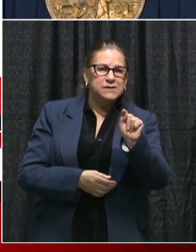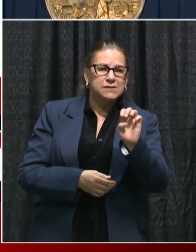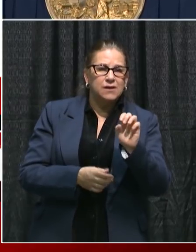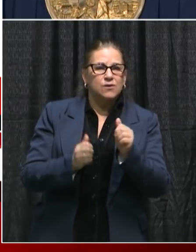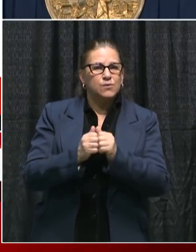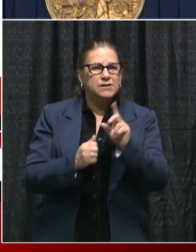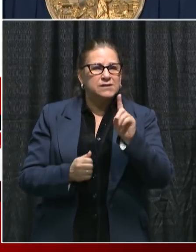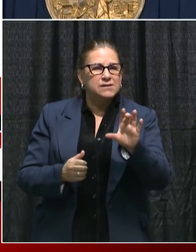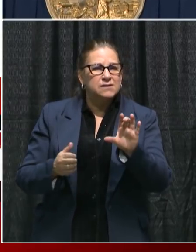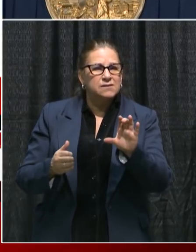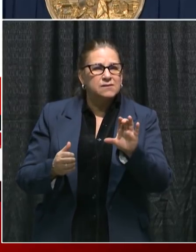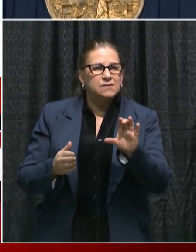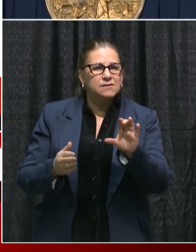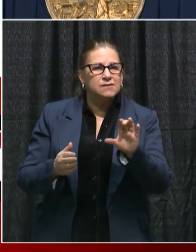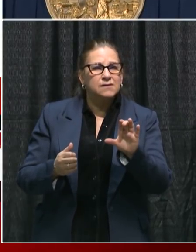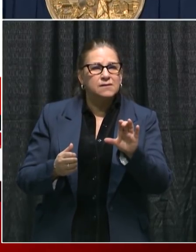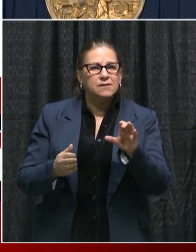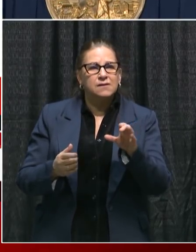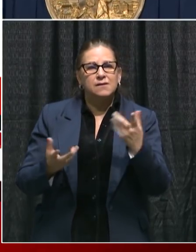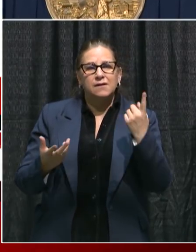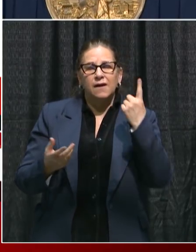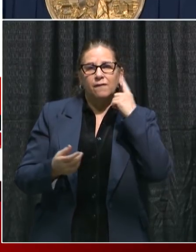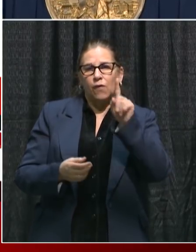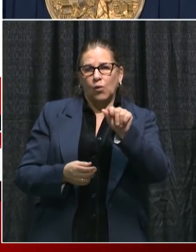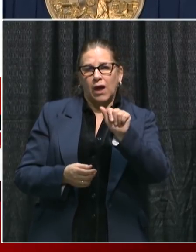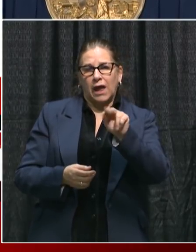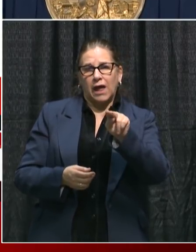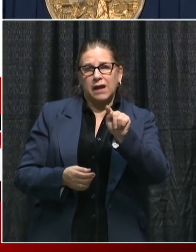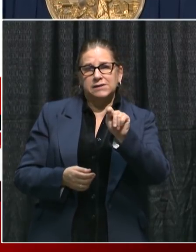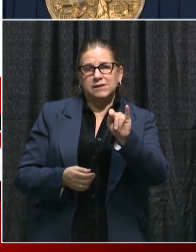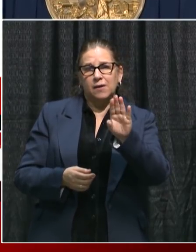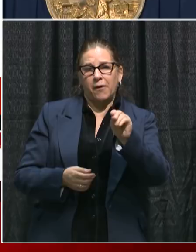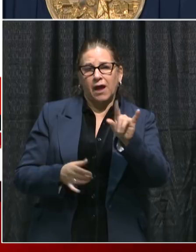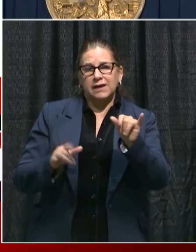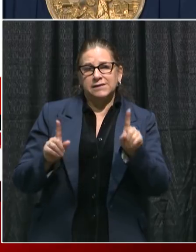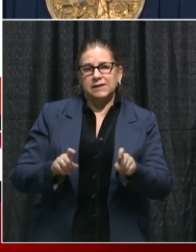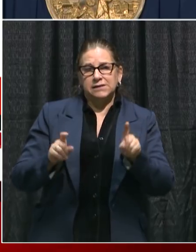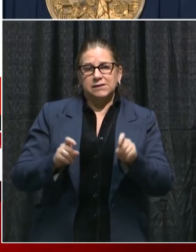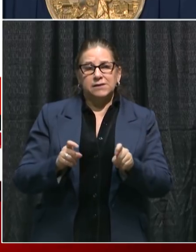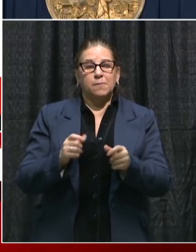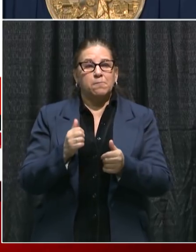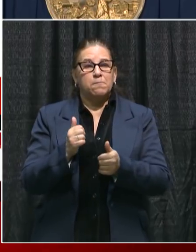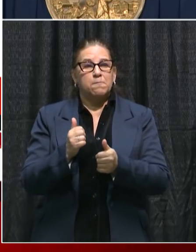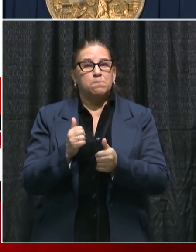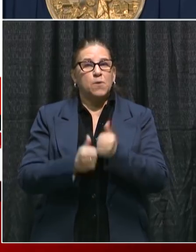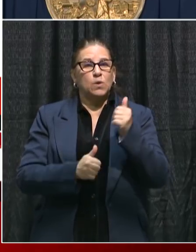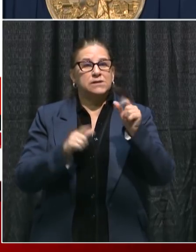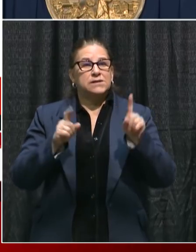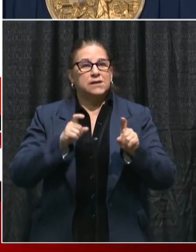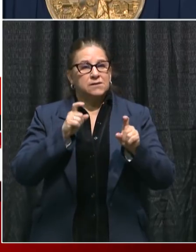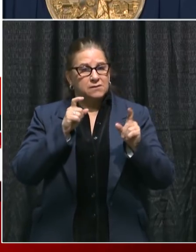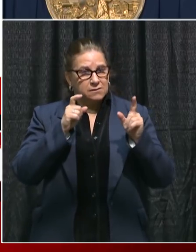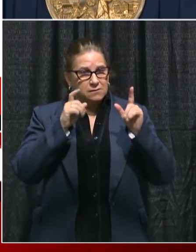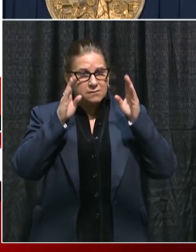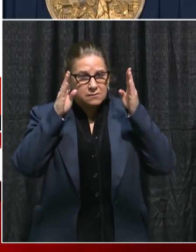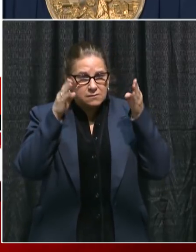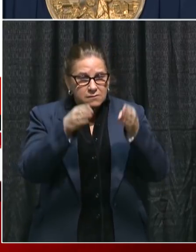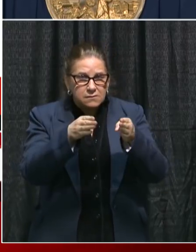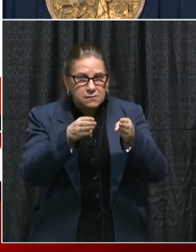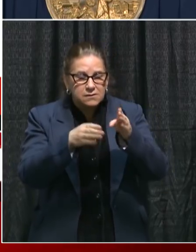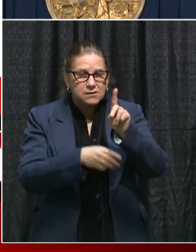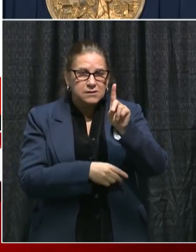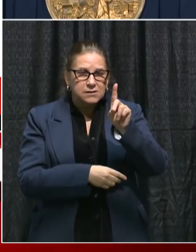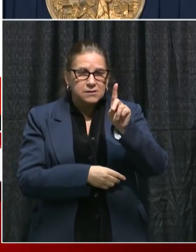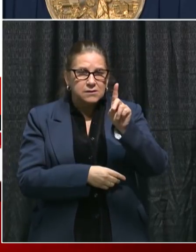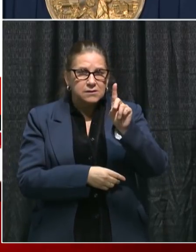testing. Until now, most of the testing that has been happening has been diagnostic to determine whether